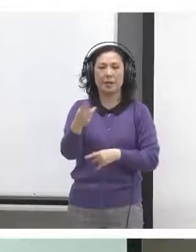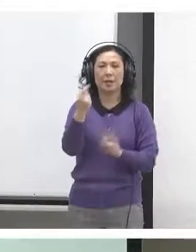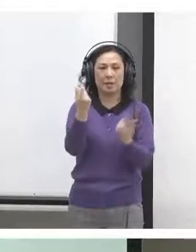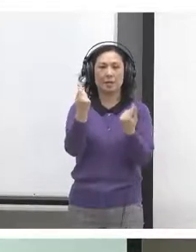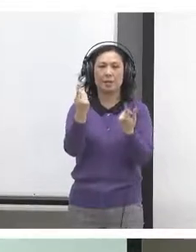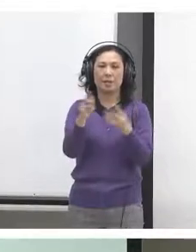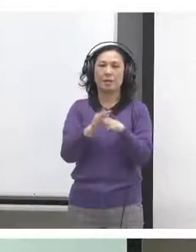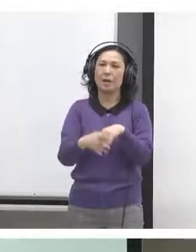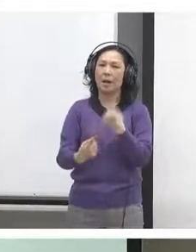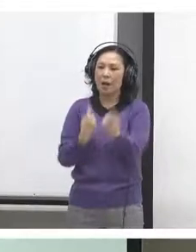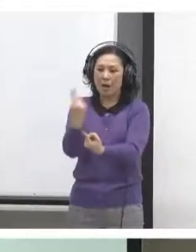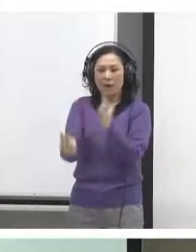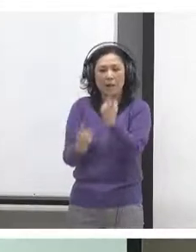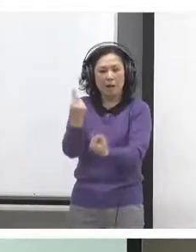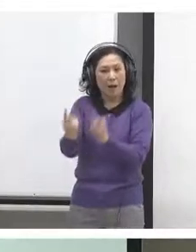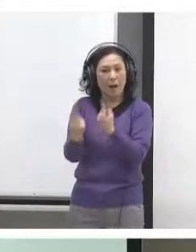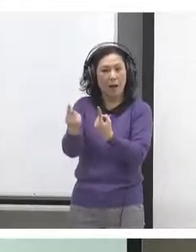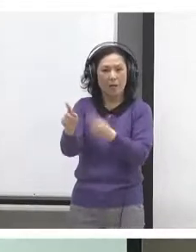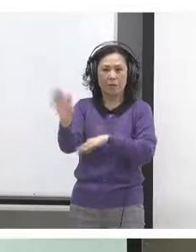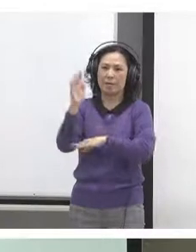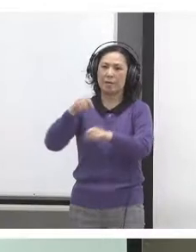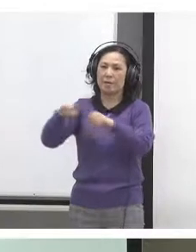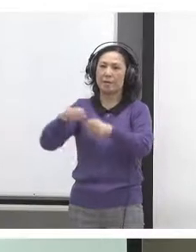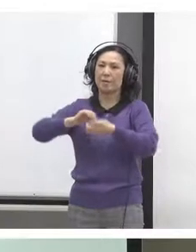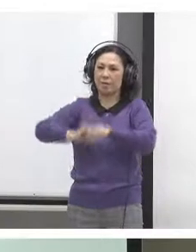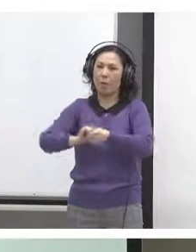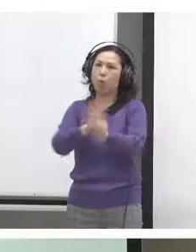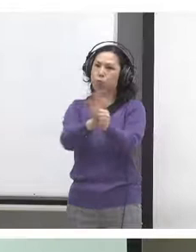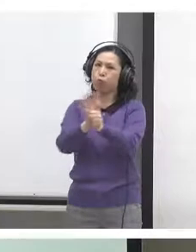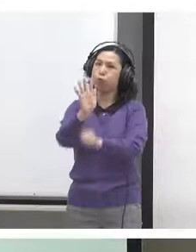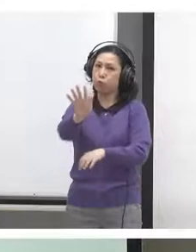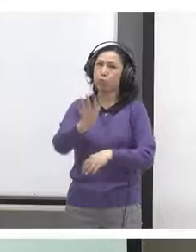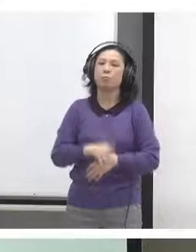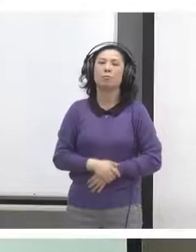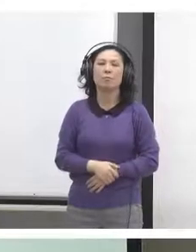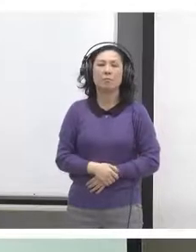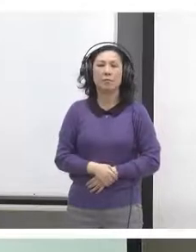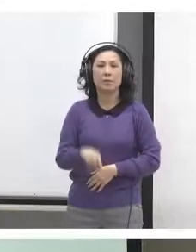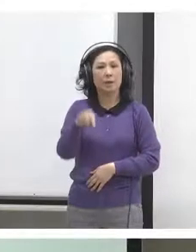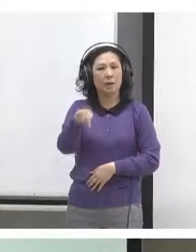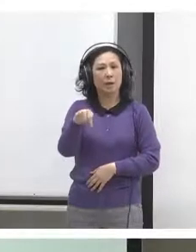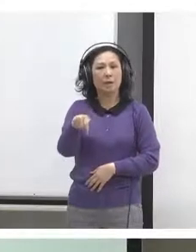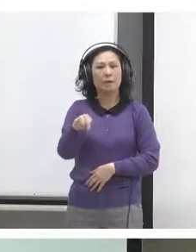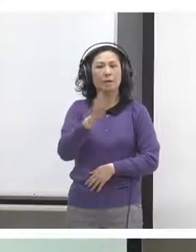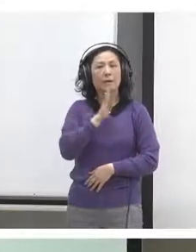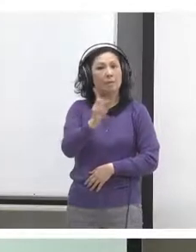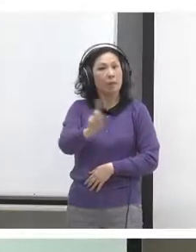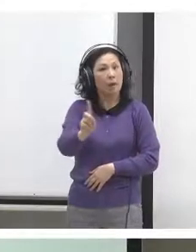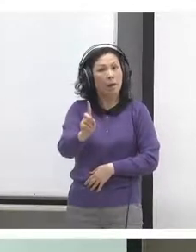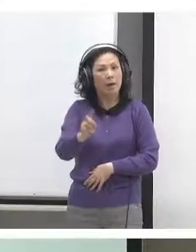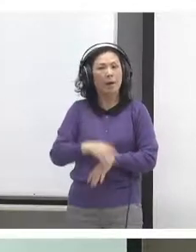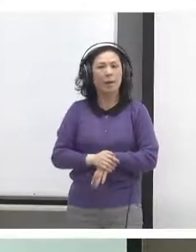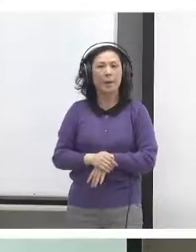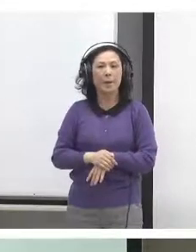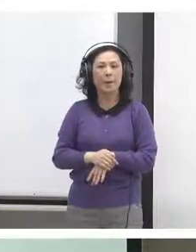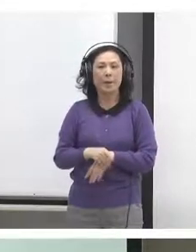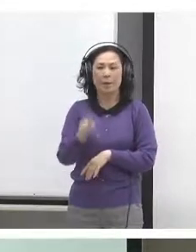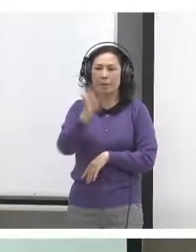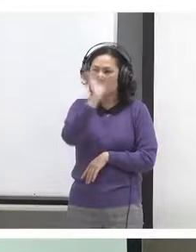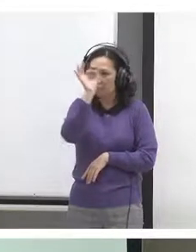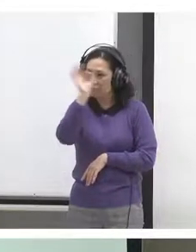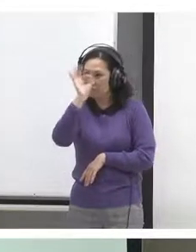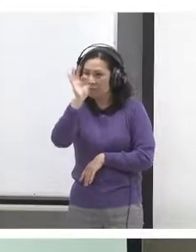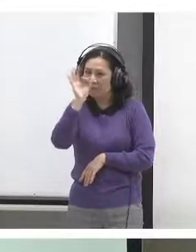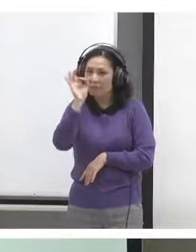platform. Code for Japan had localized DCDIM and provided it to the city. The concept